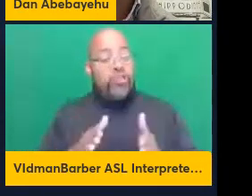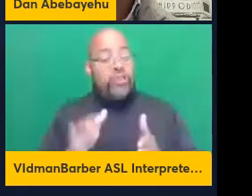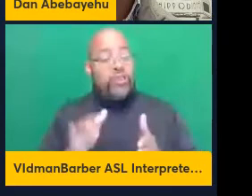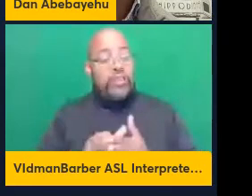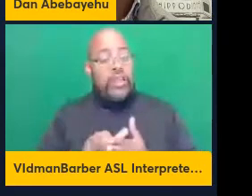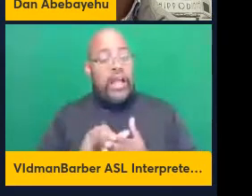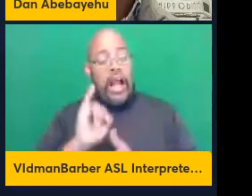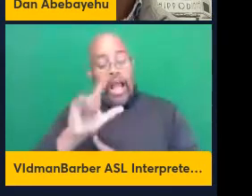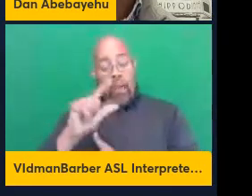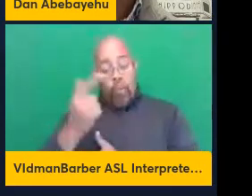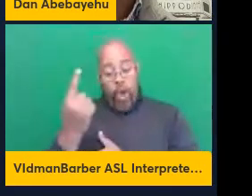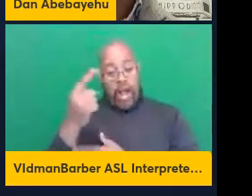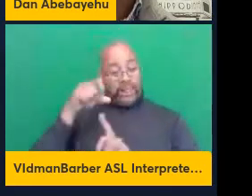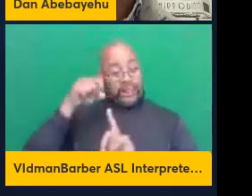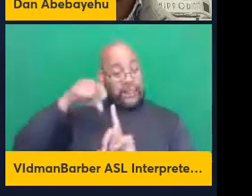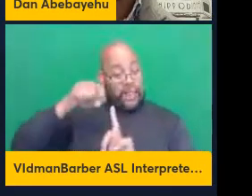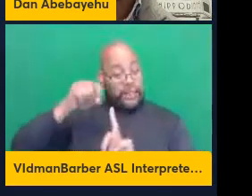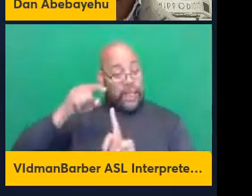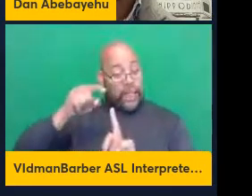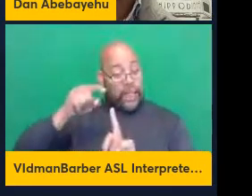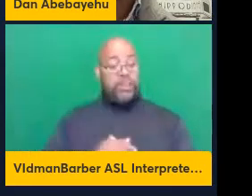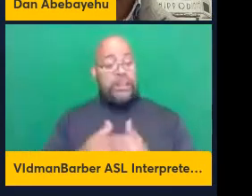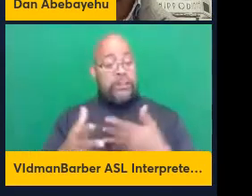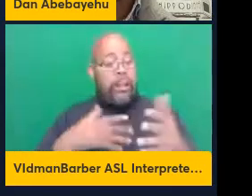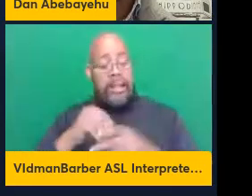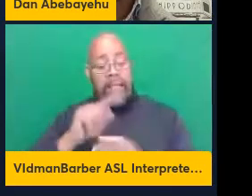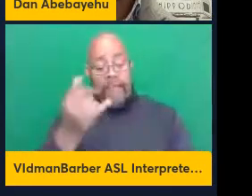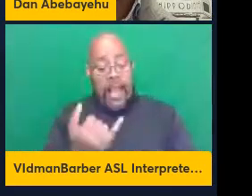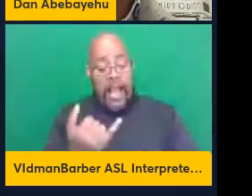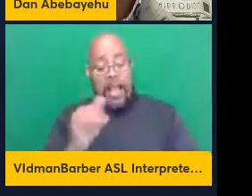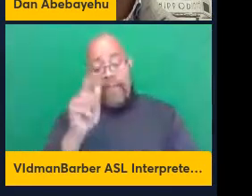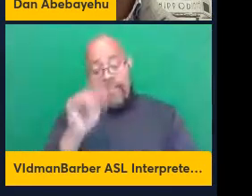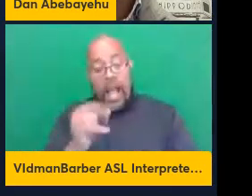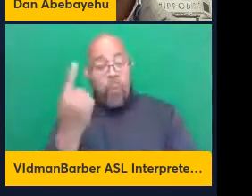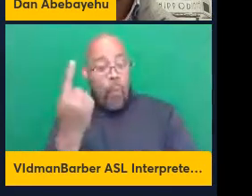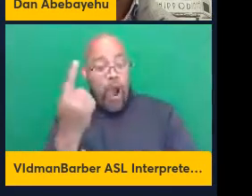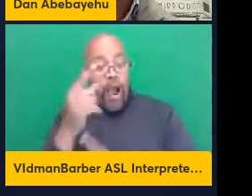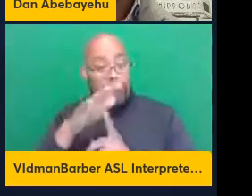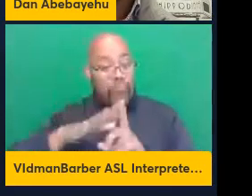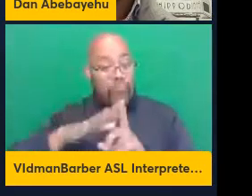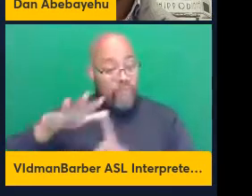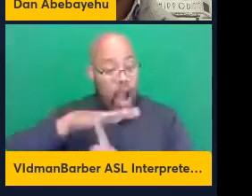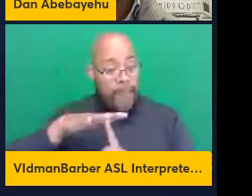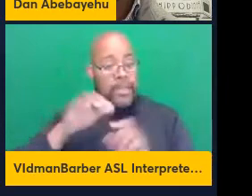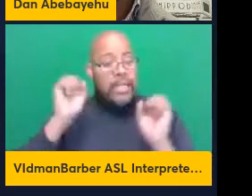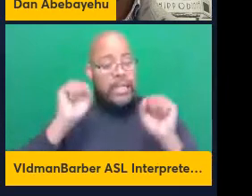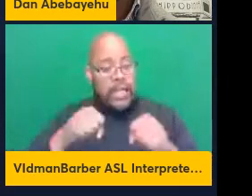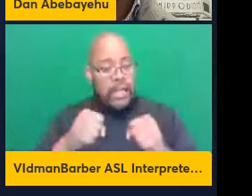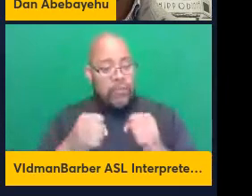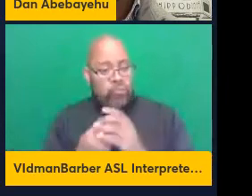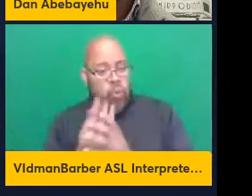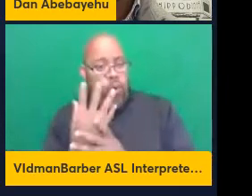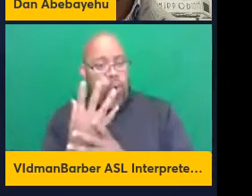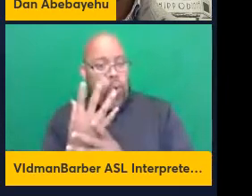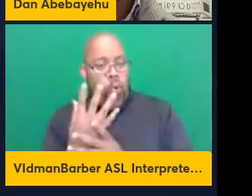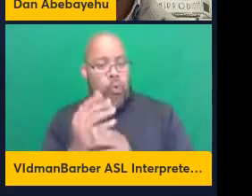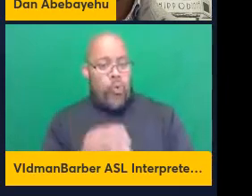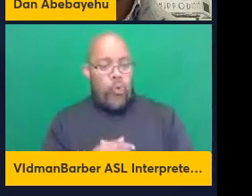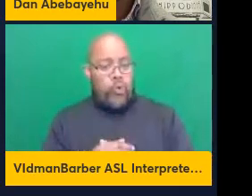IL-1 signaling, even in a Thy1 deficient environment, is able to ameliorate a